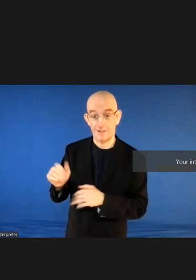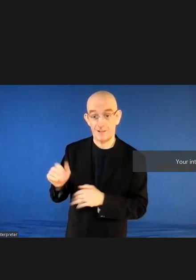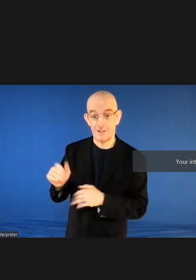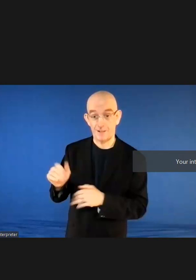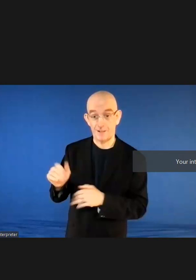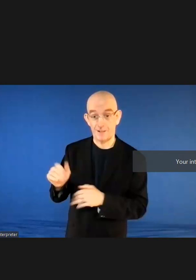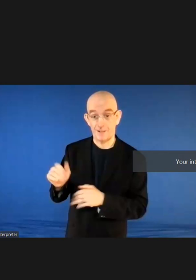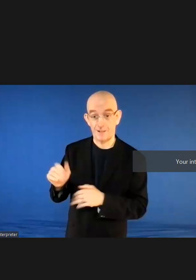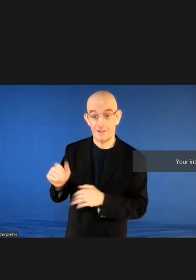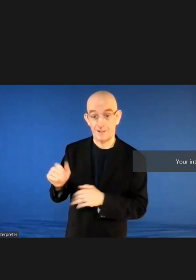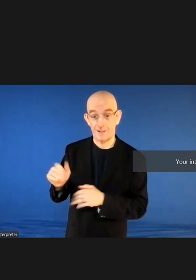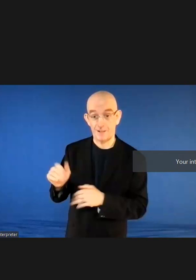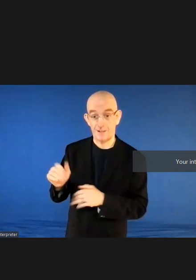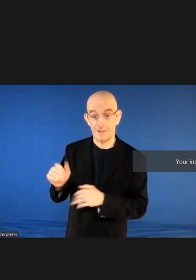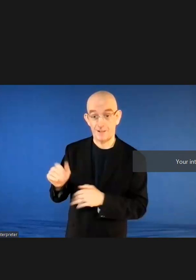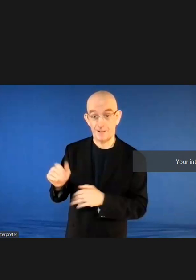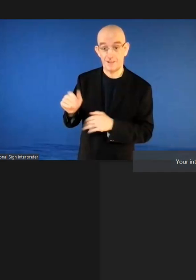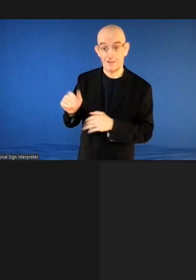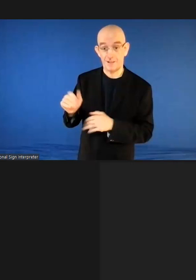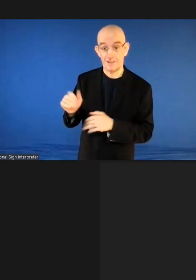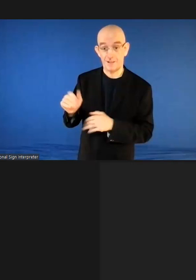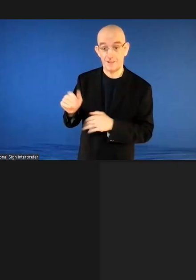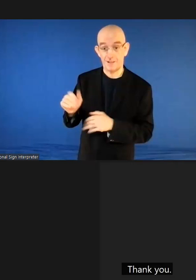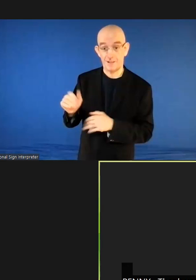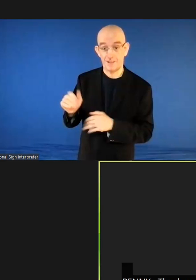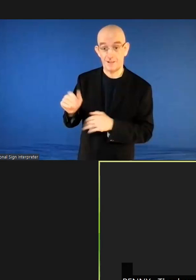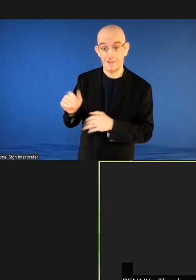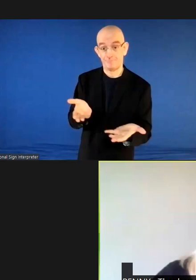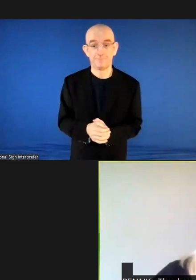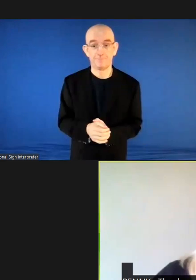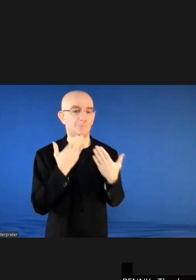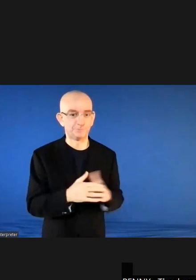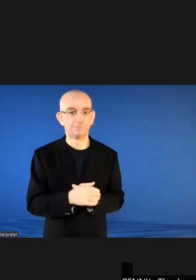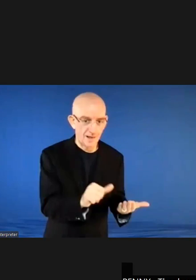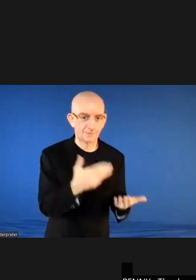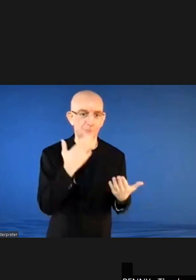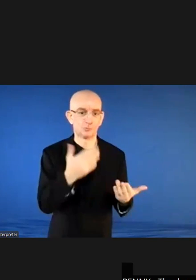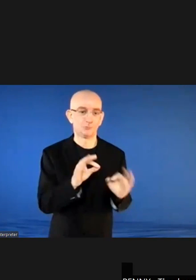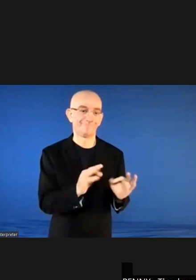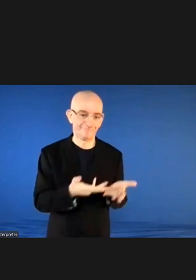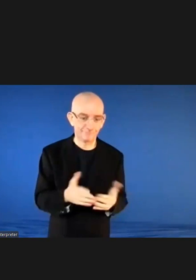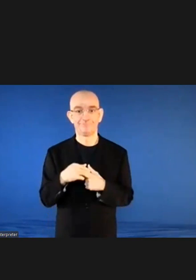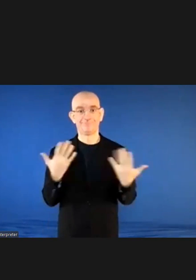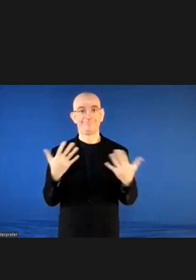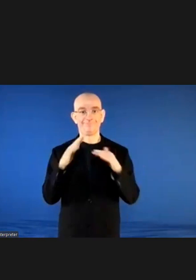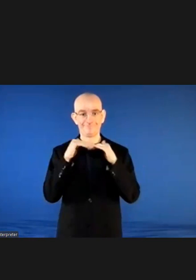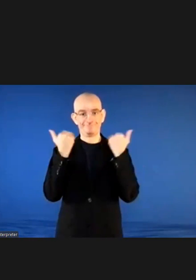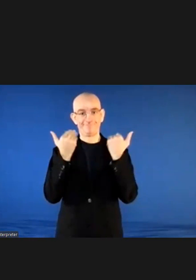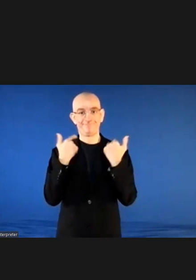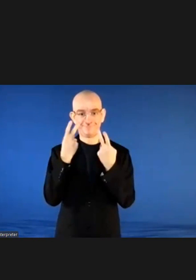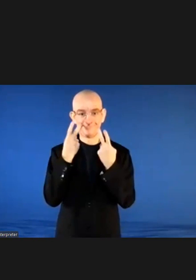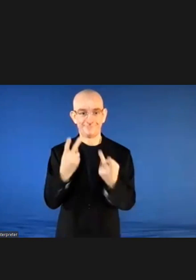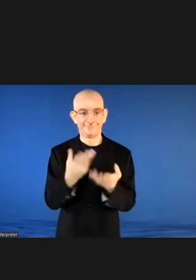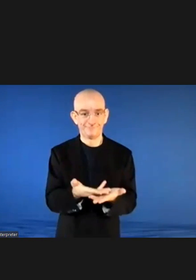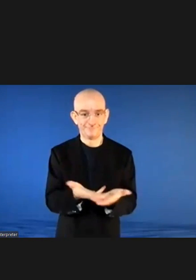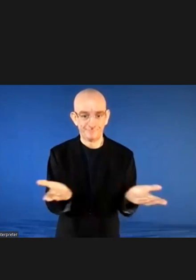and thank you for that warm welcome. I'm here to join you this afternoon,